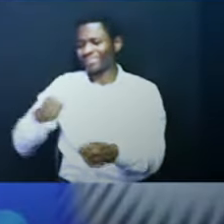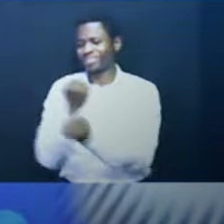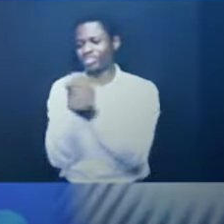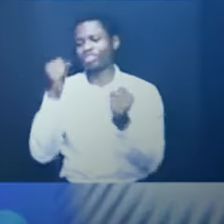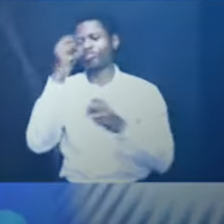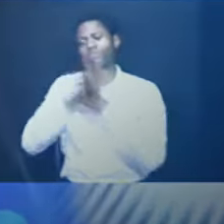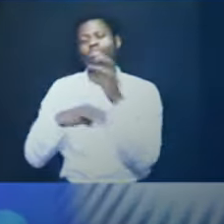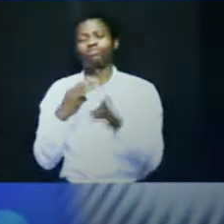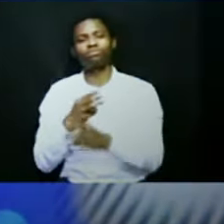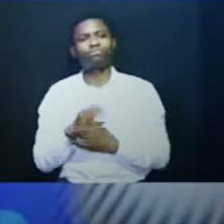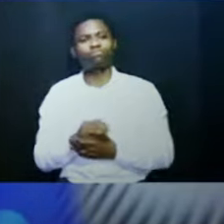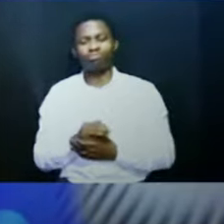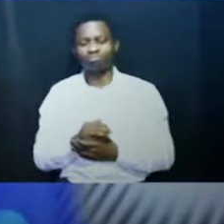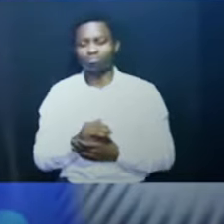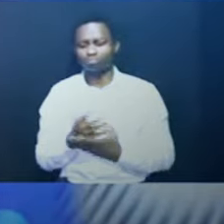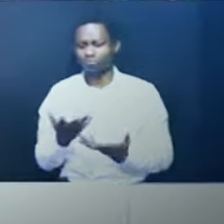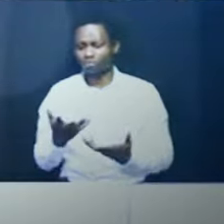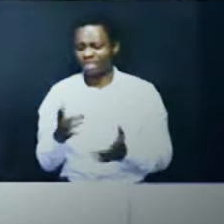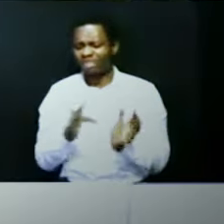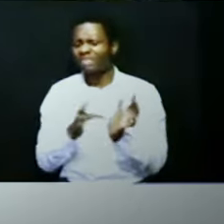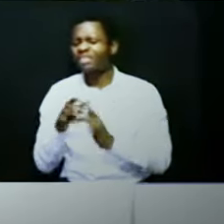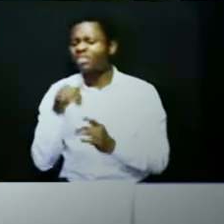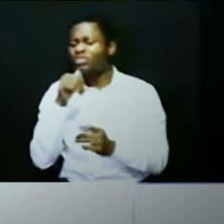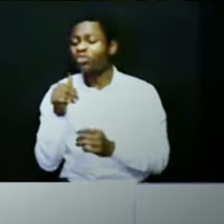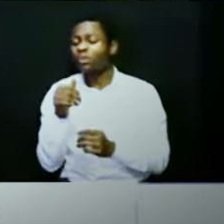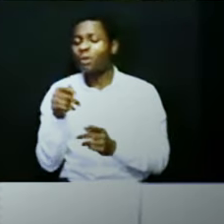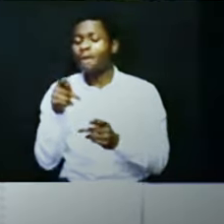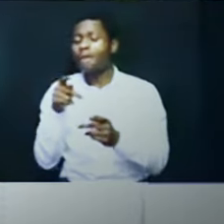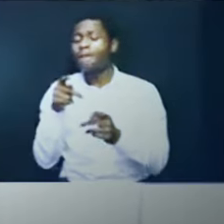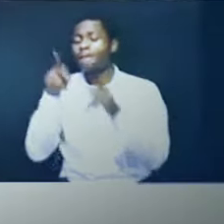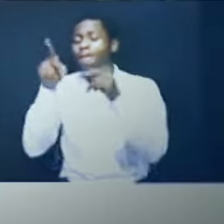the founder of the Christian religion.